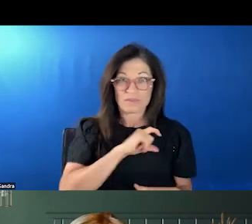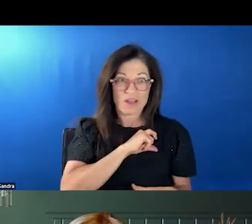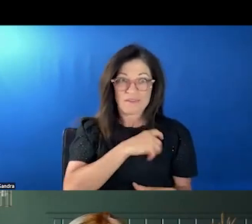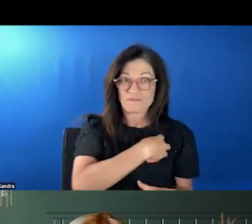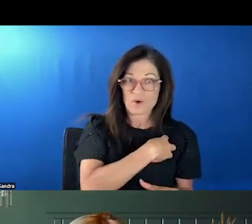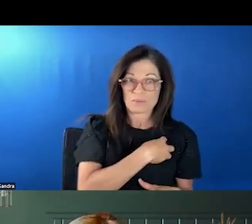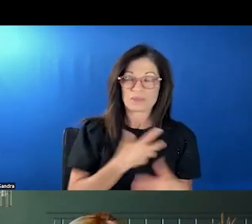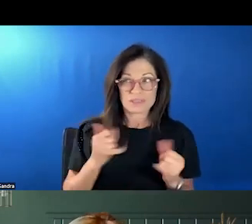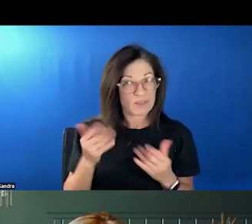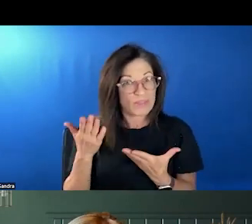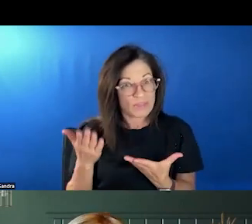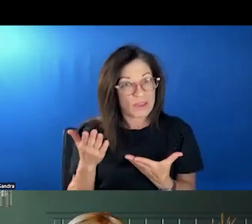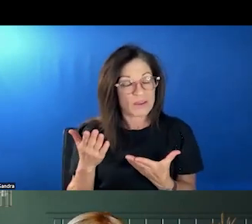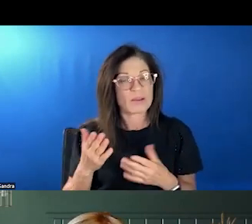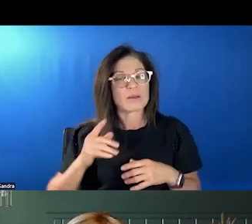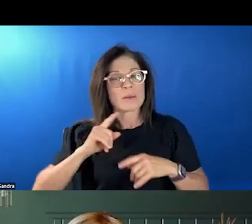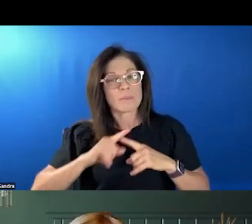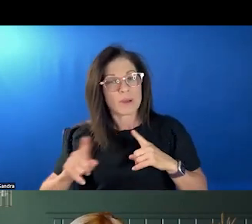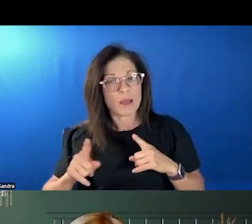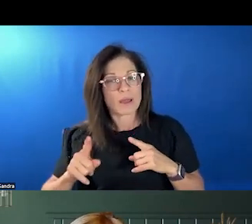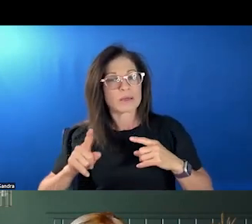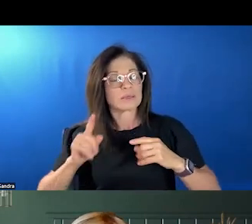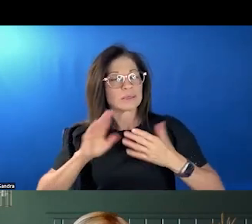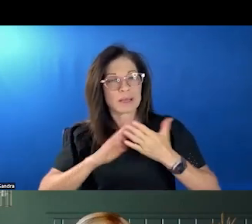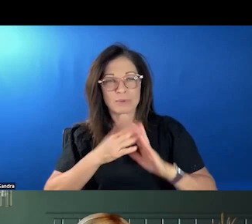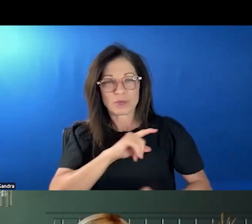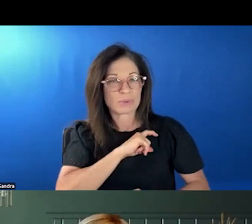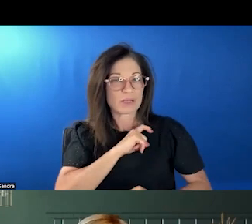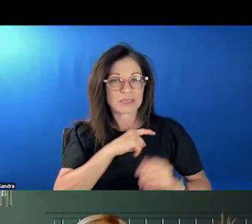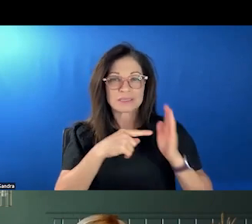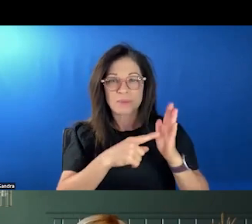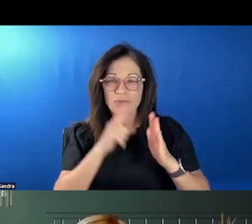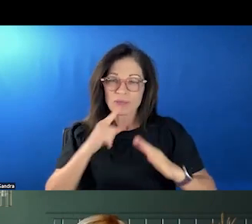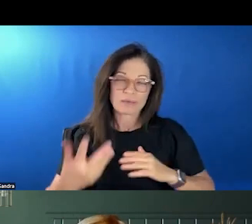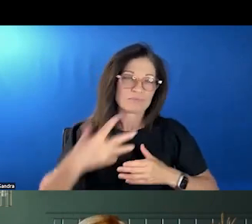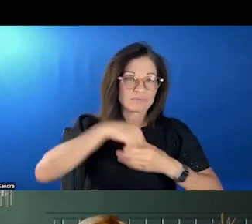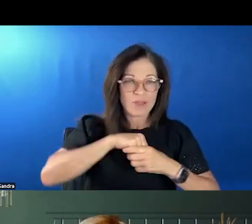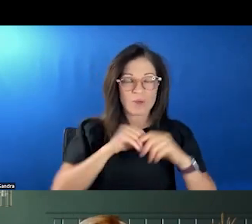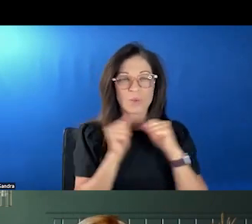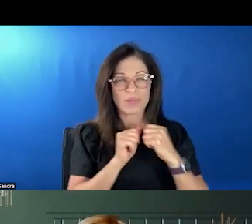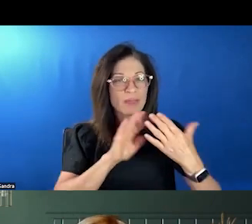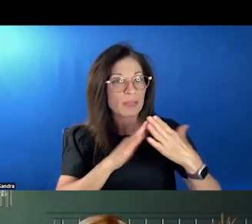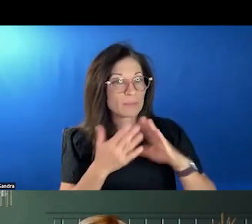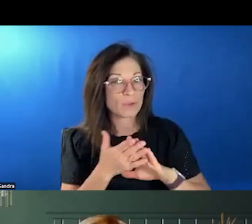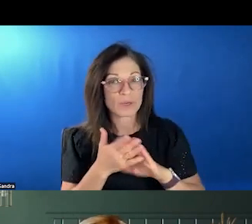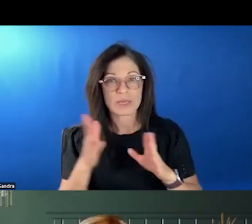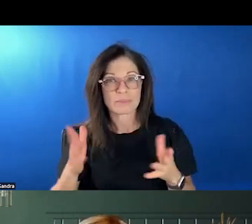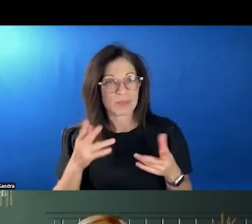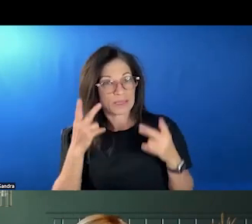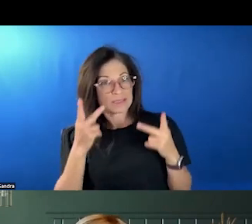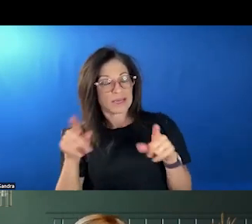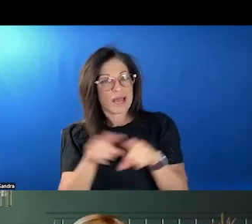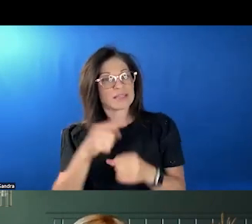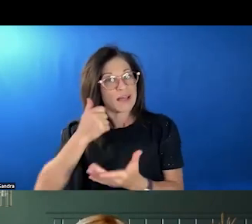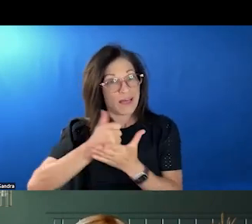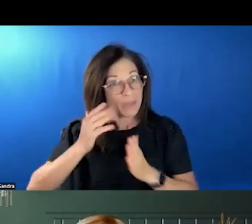still exists. The community policing model of really engaging with their community and being seen as a